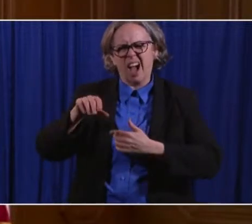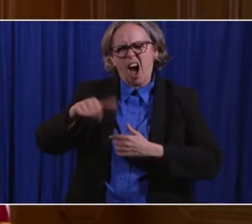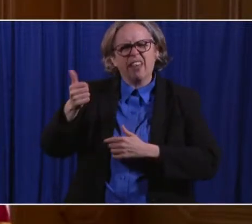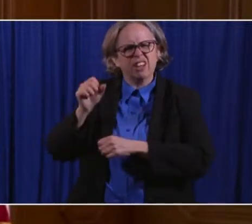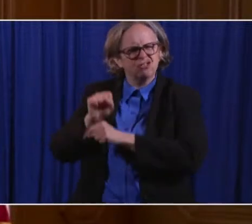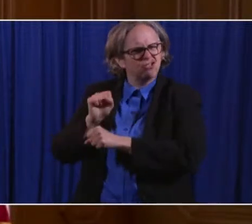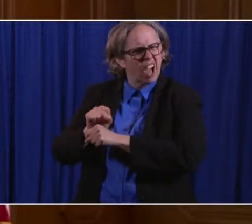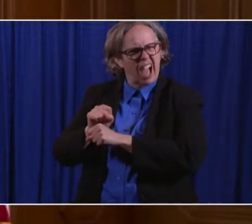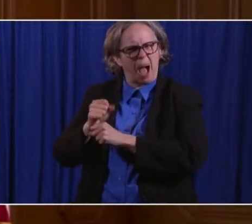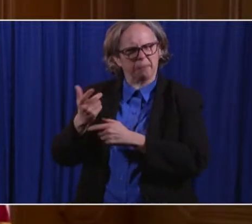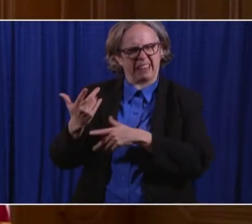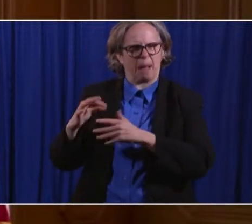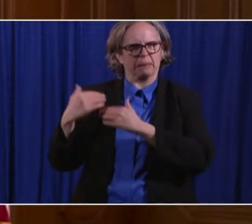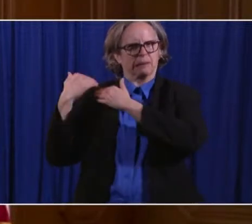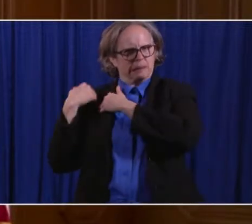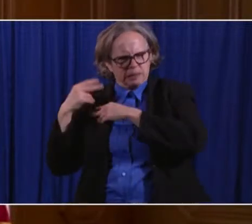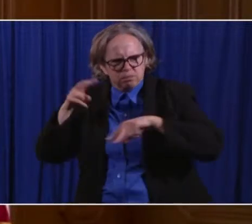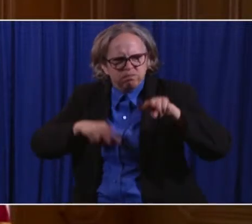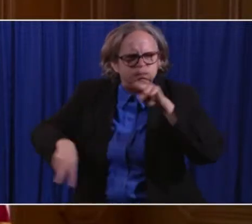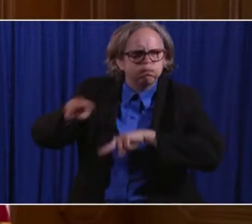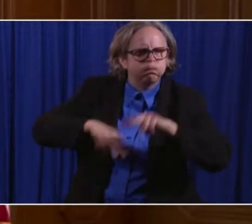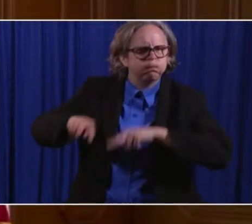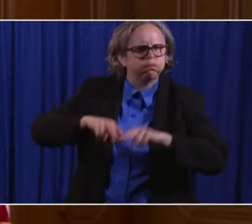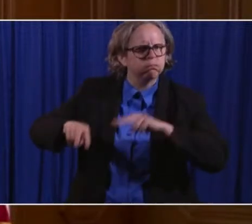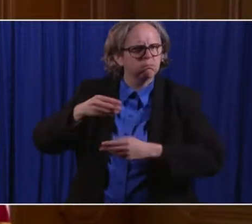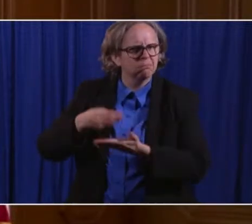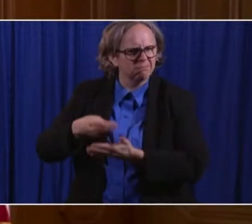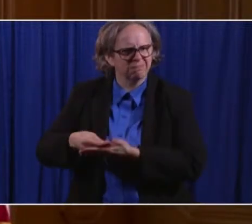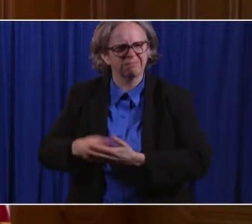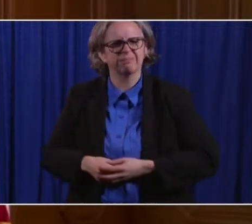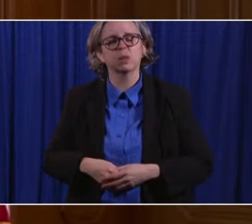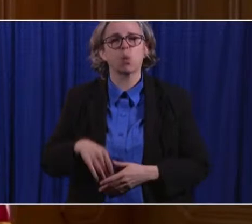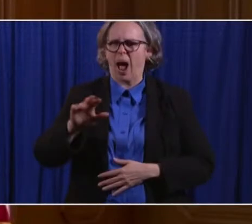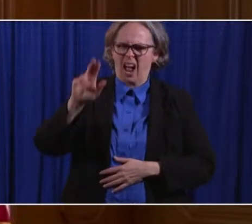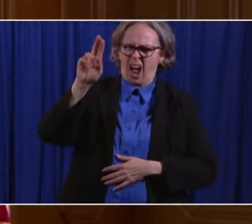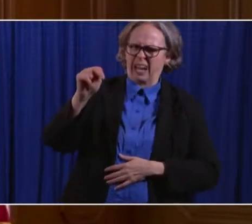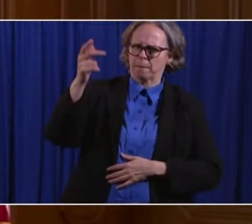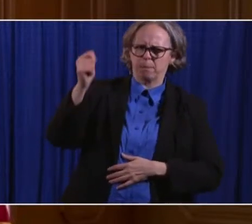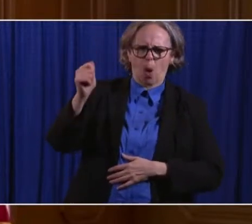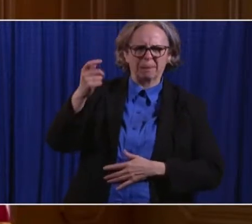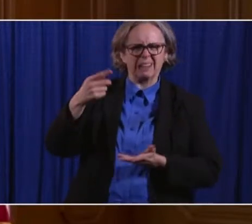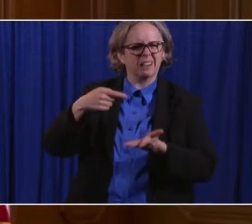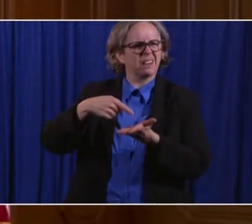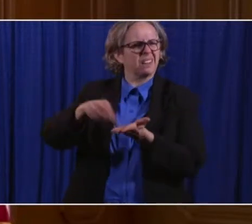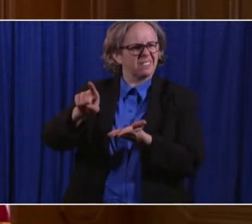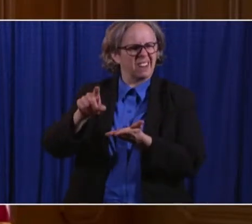unemployment compensation fund, and that is that it is structurally